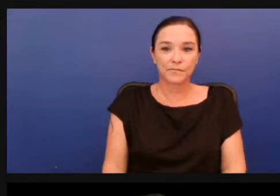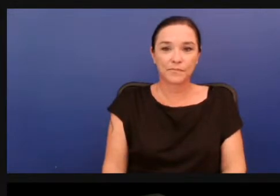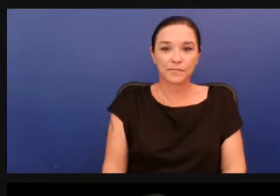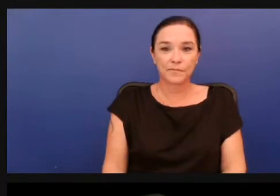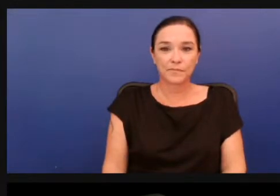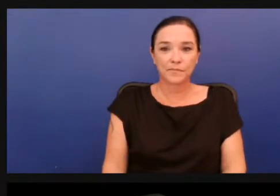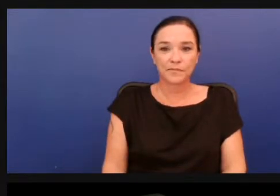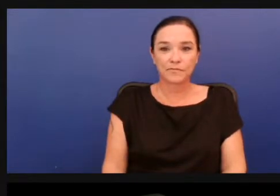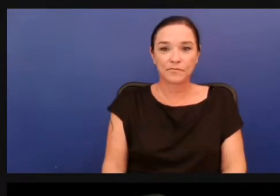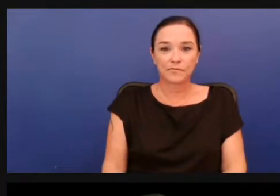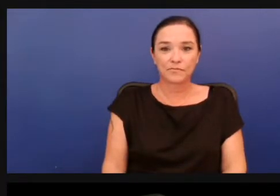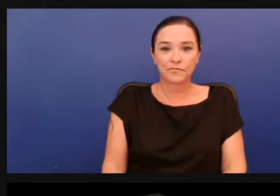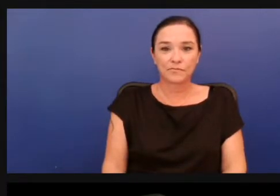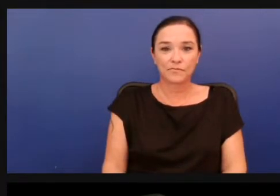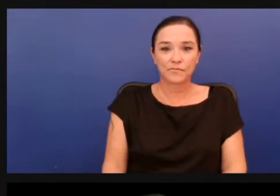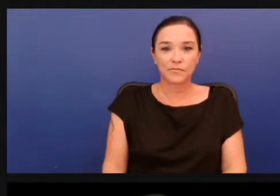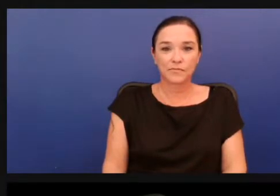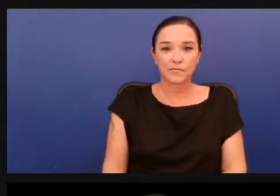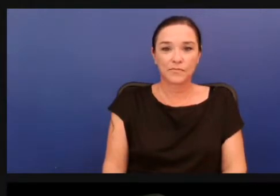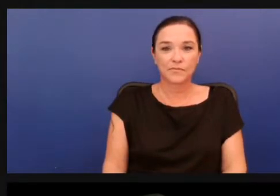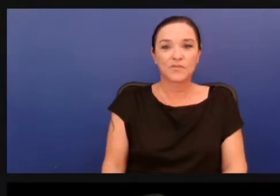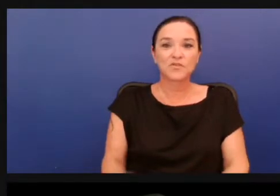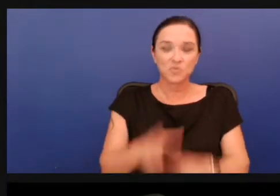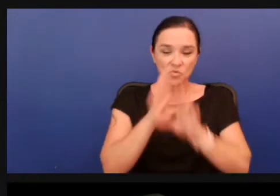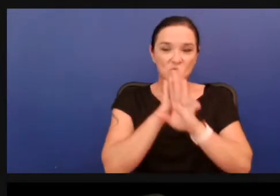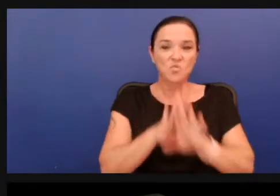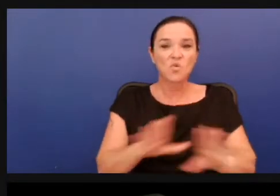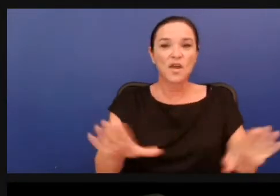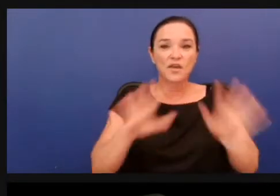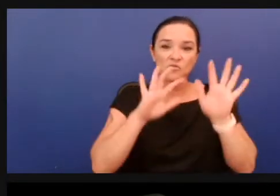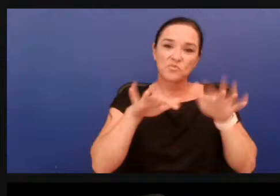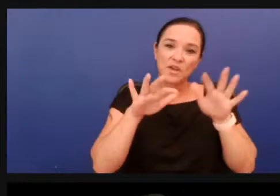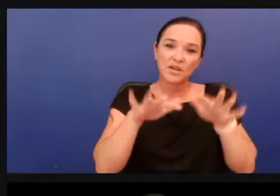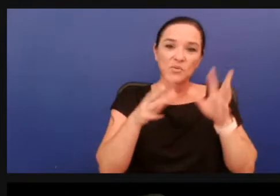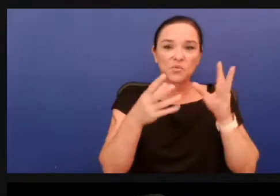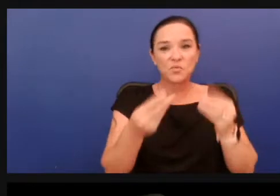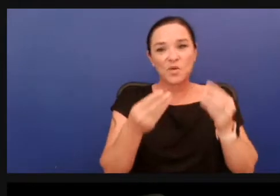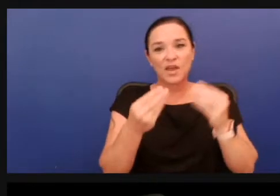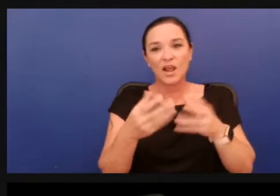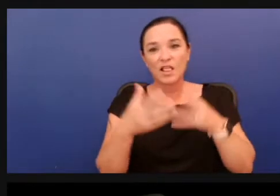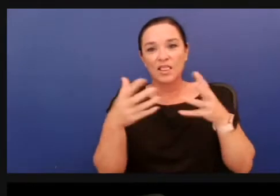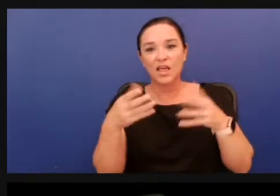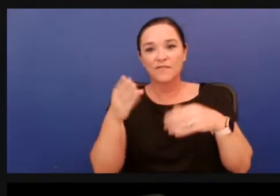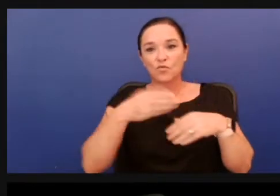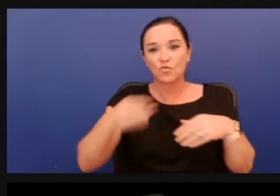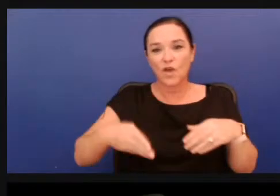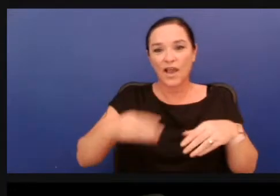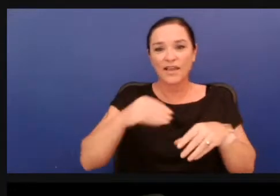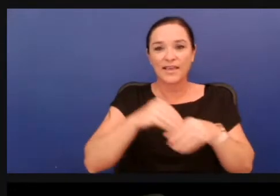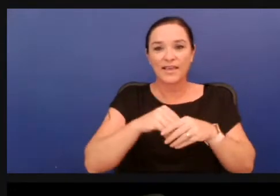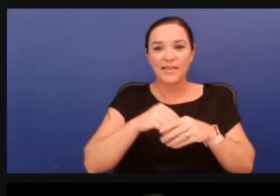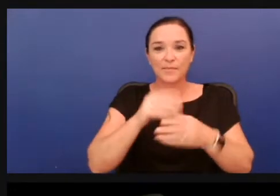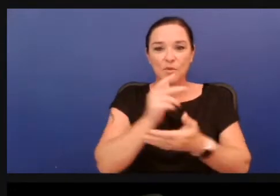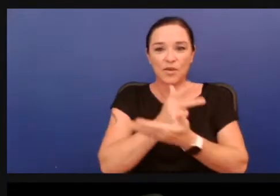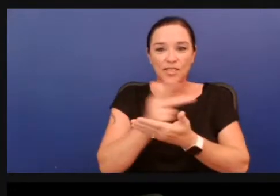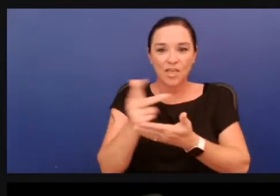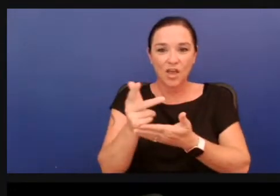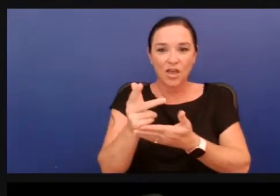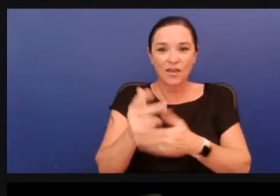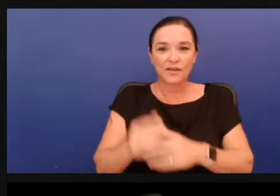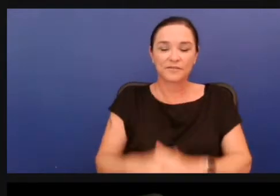the very start of it here, but pretty quiet, rainy and wet, lots of cracks in the parking lot there. People over